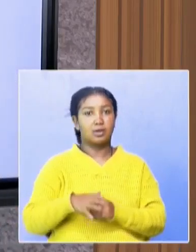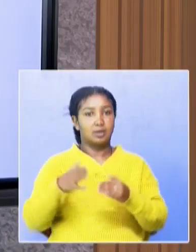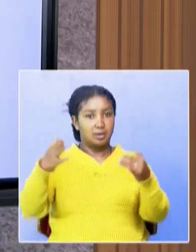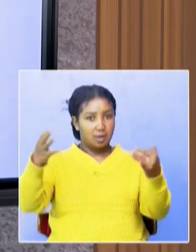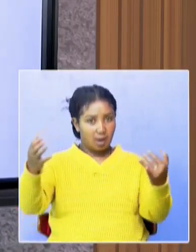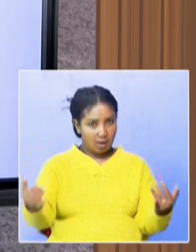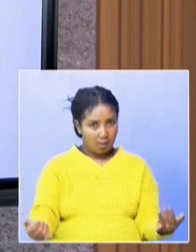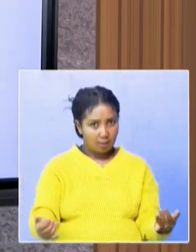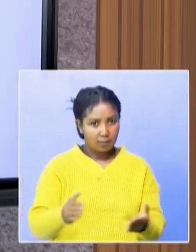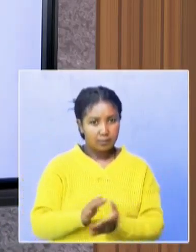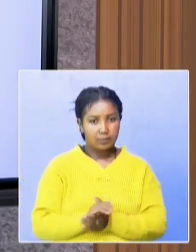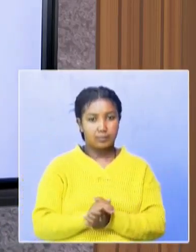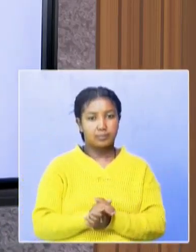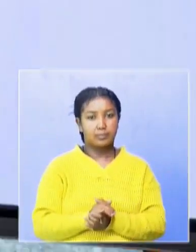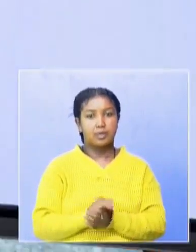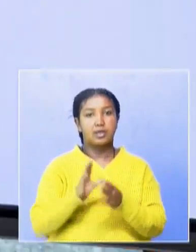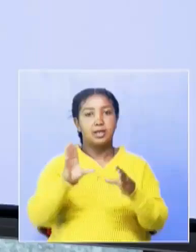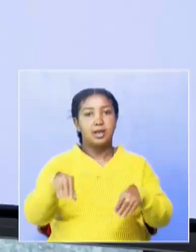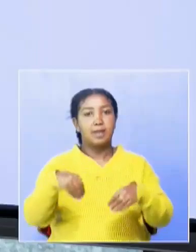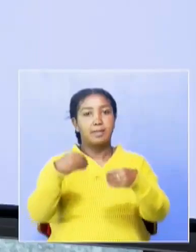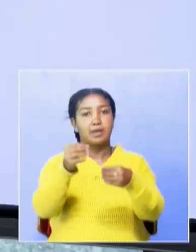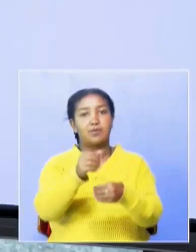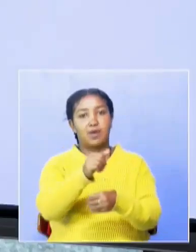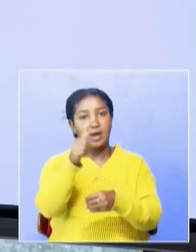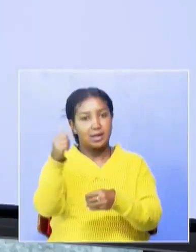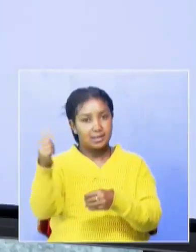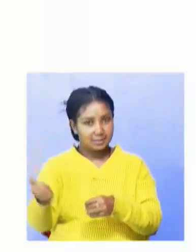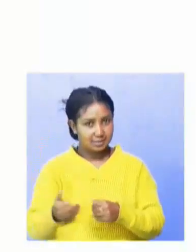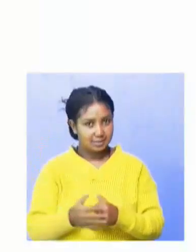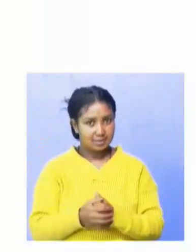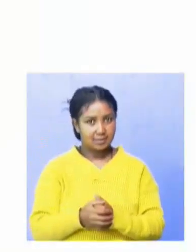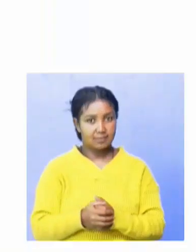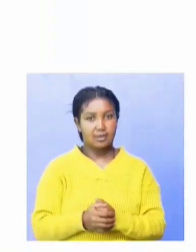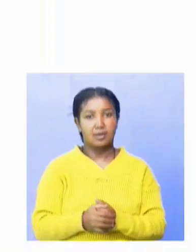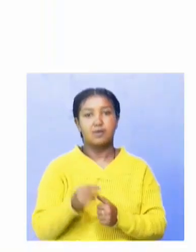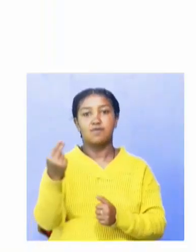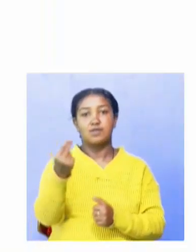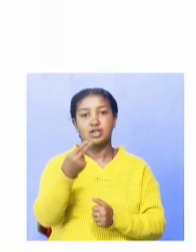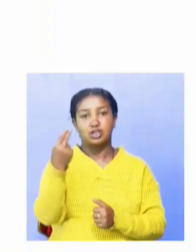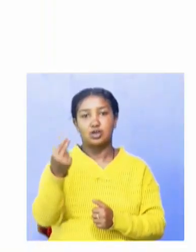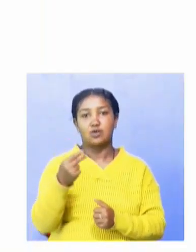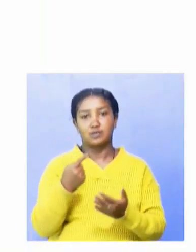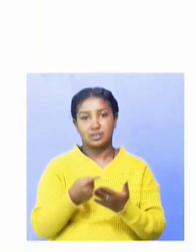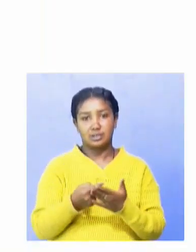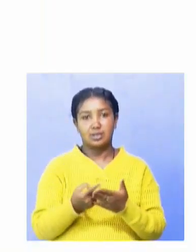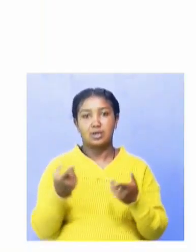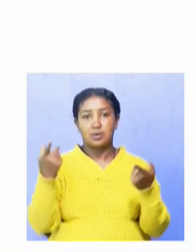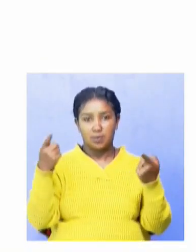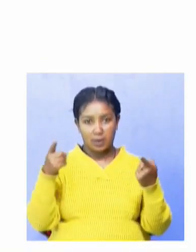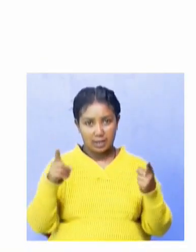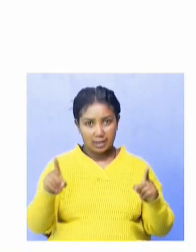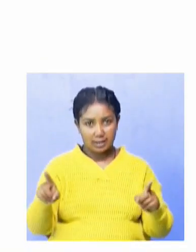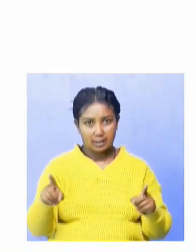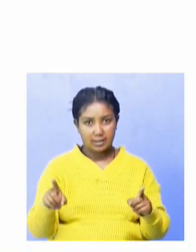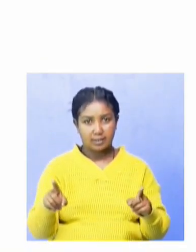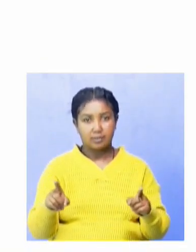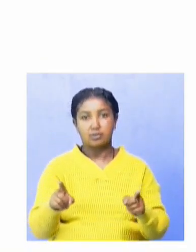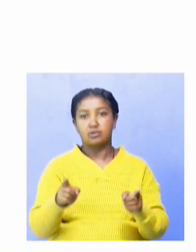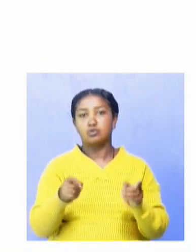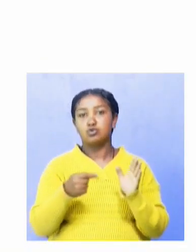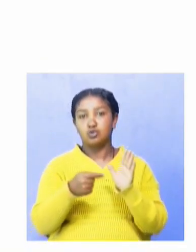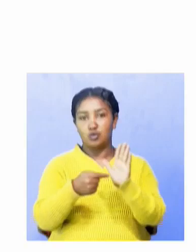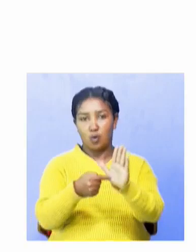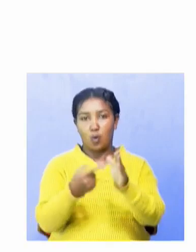Now, let me give you another function of this concept. When it is used to